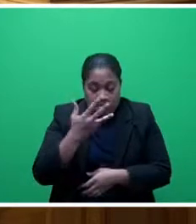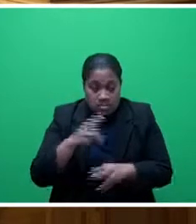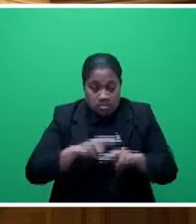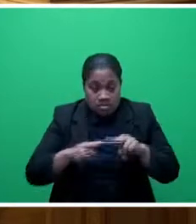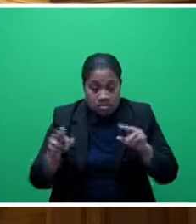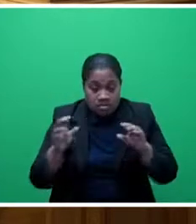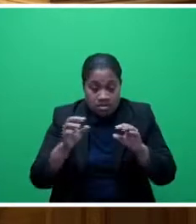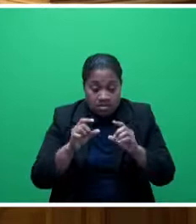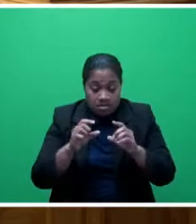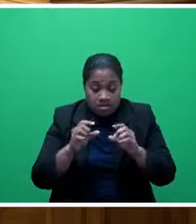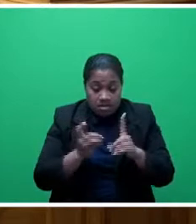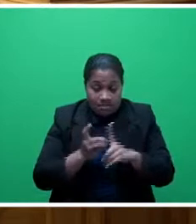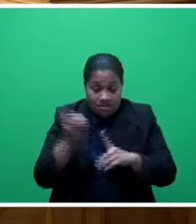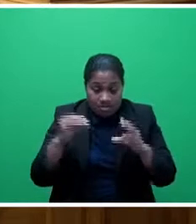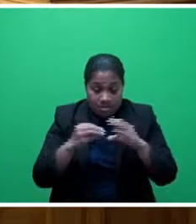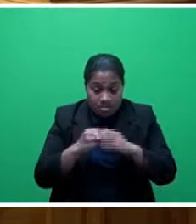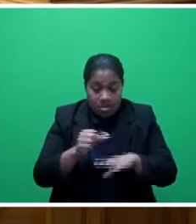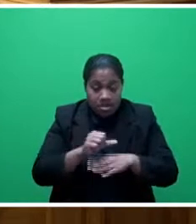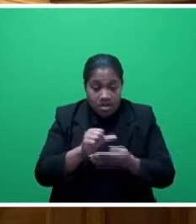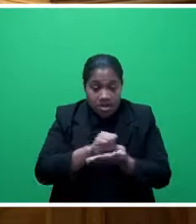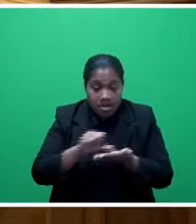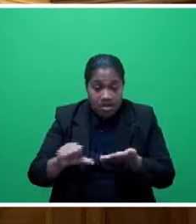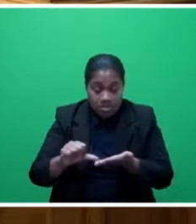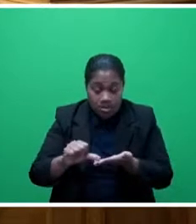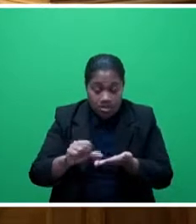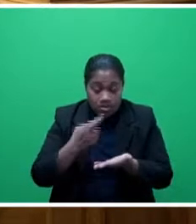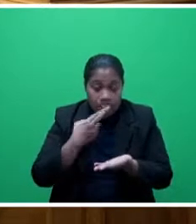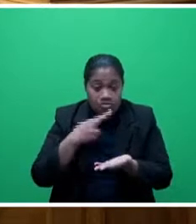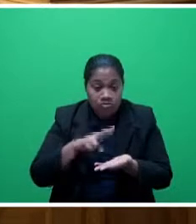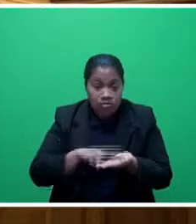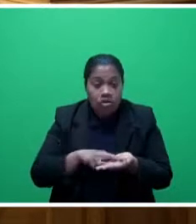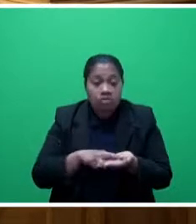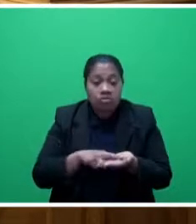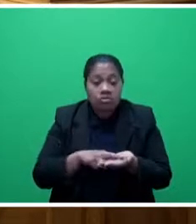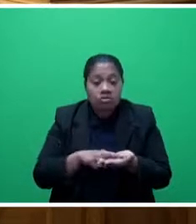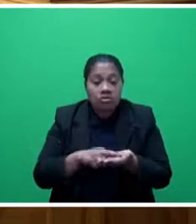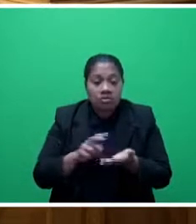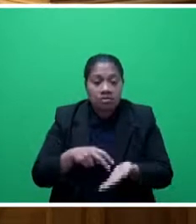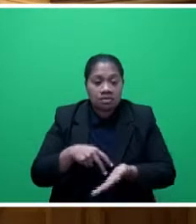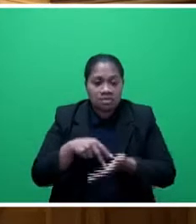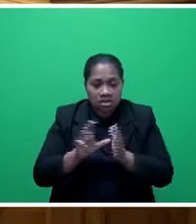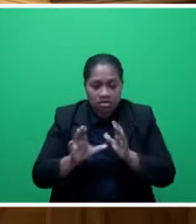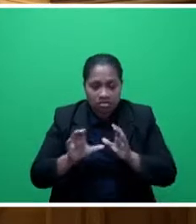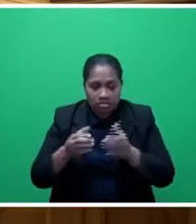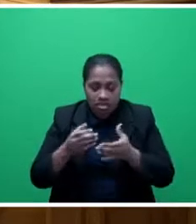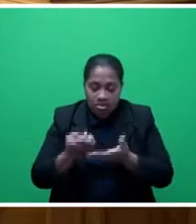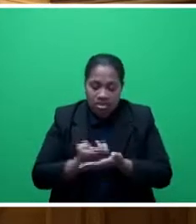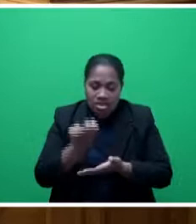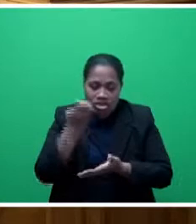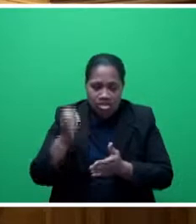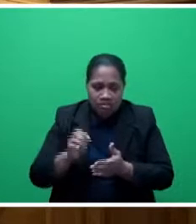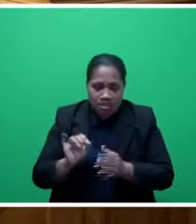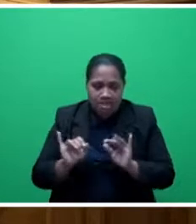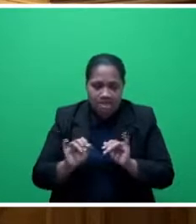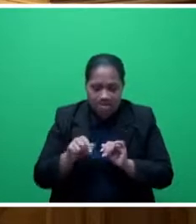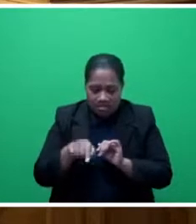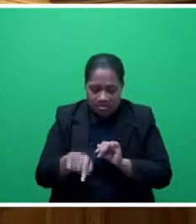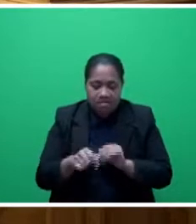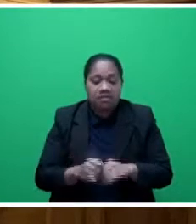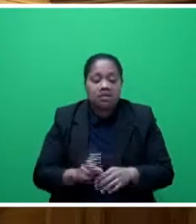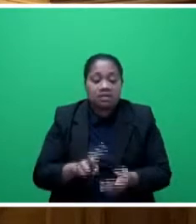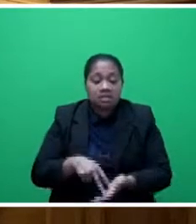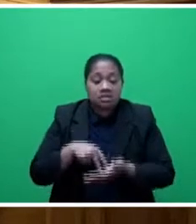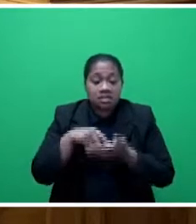Bank Annual Report to the Standing Committee on Economic Affairs. Under Standing Orders 38, Clause